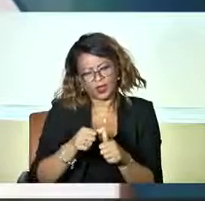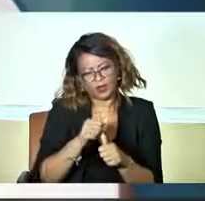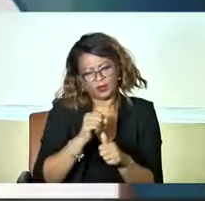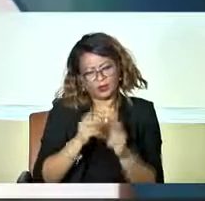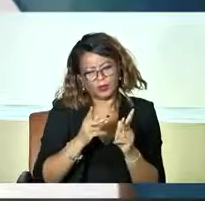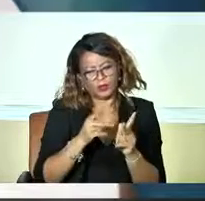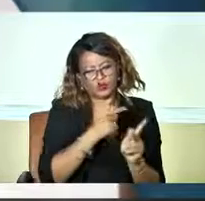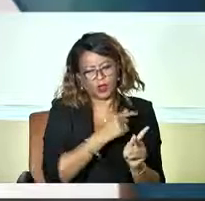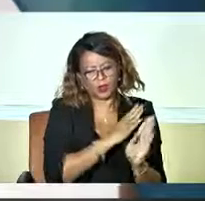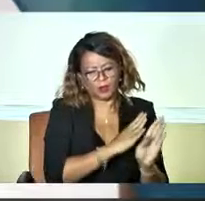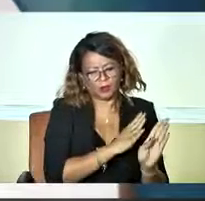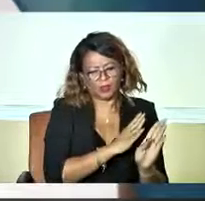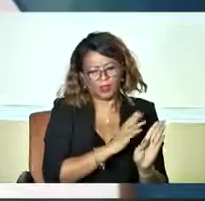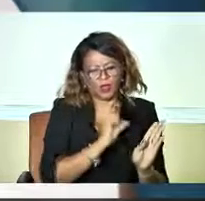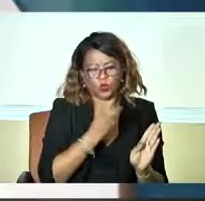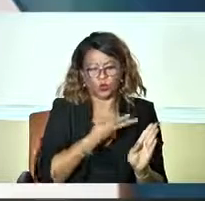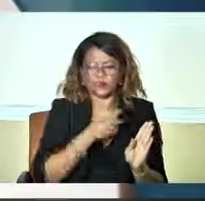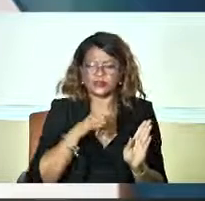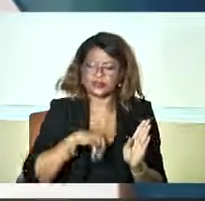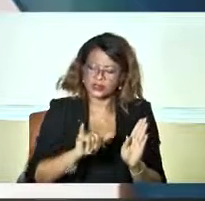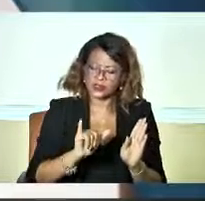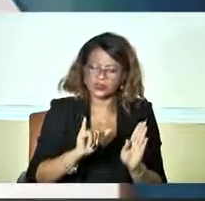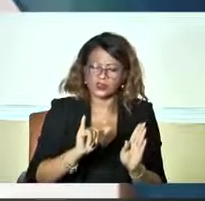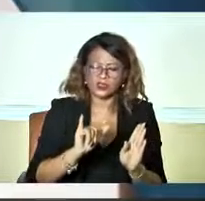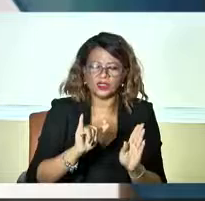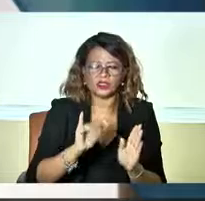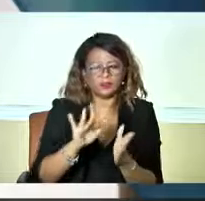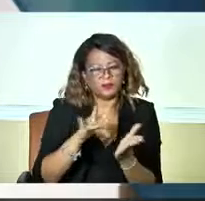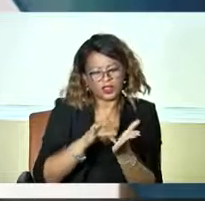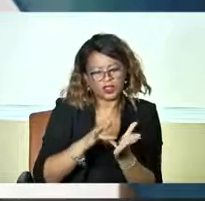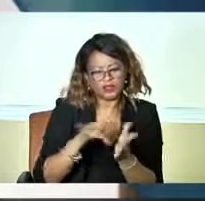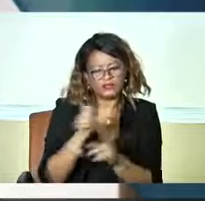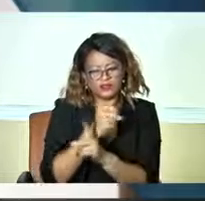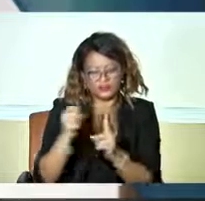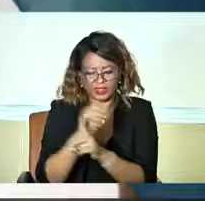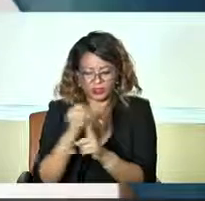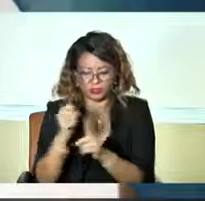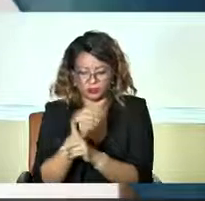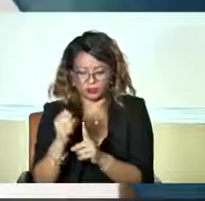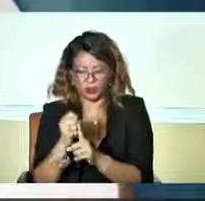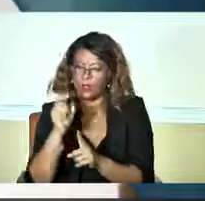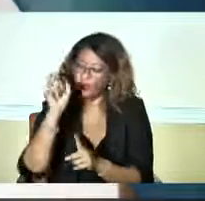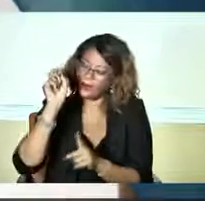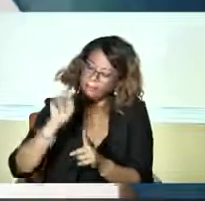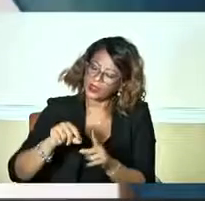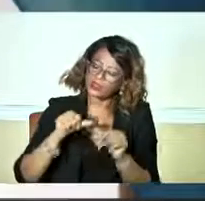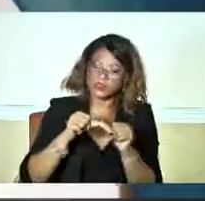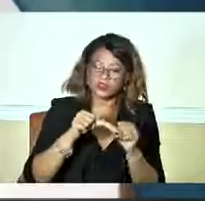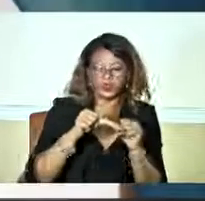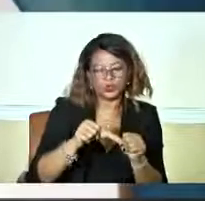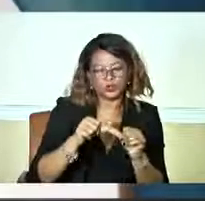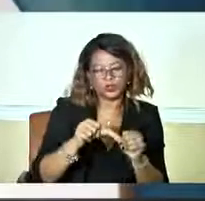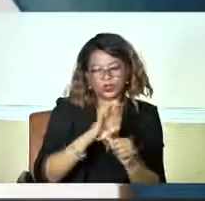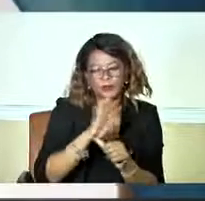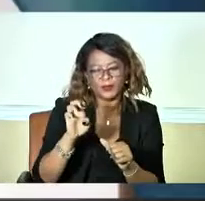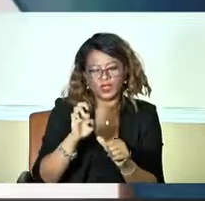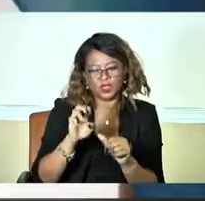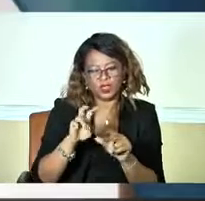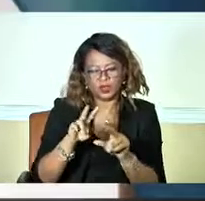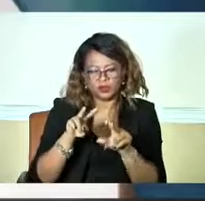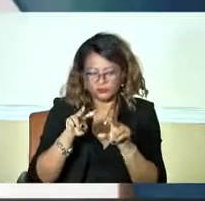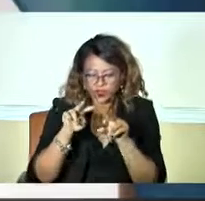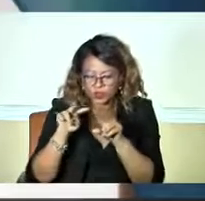Bahamians that we are still in the middle of this fight, and that we must continue to be